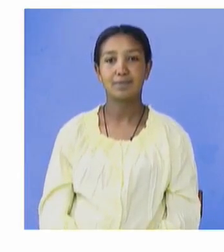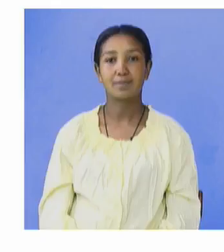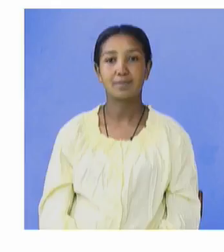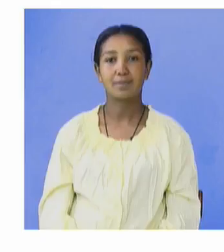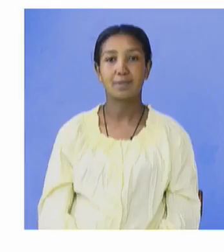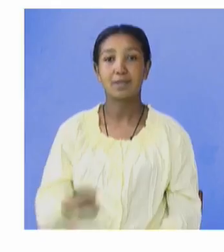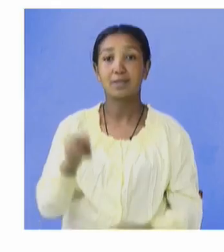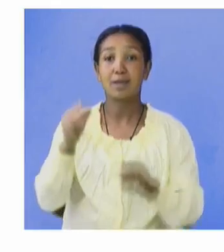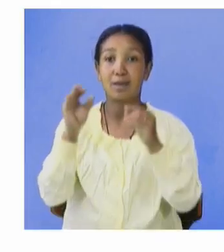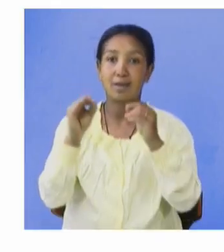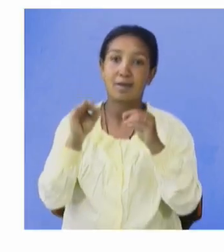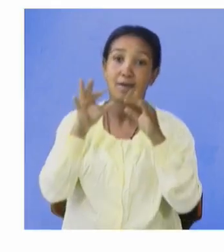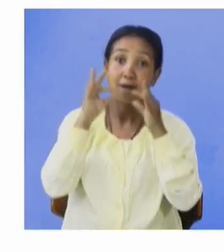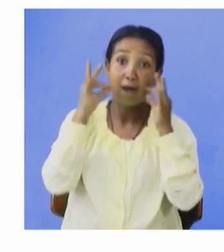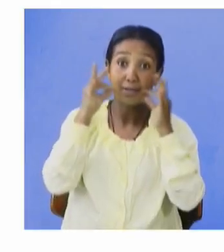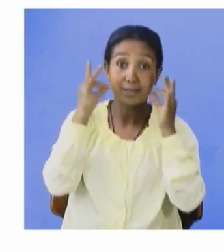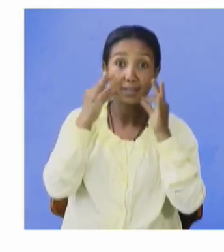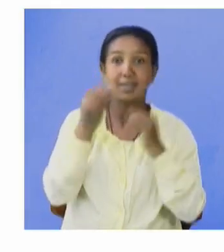The cat eats